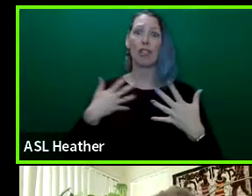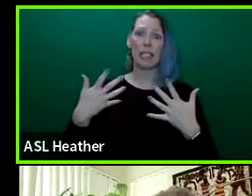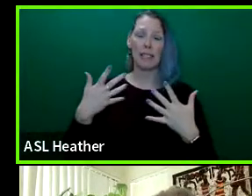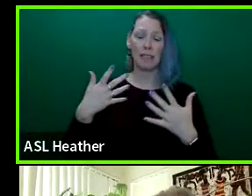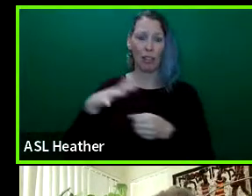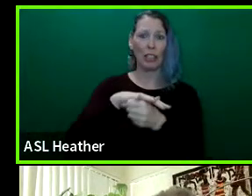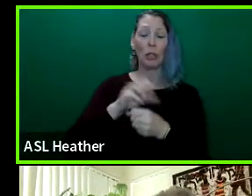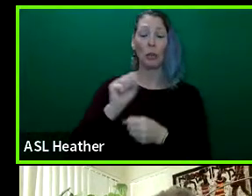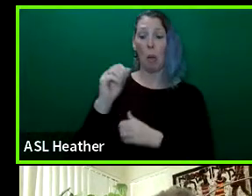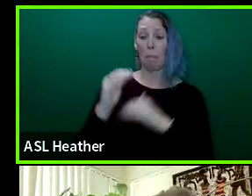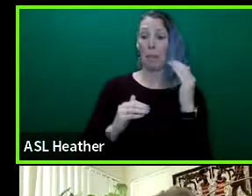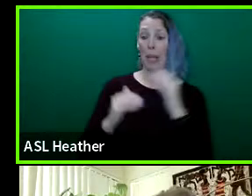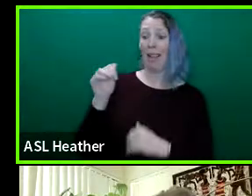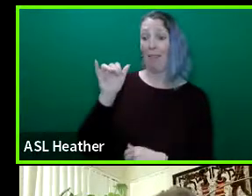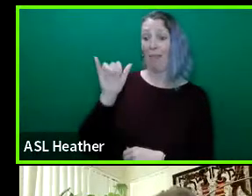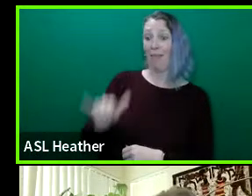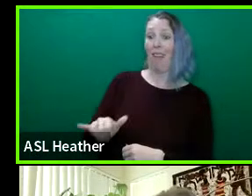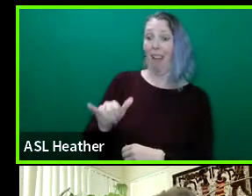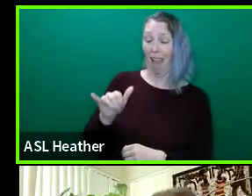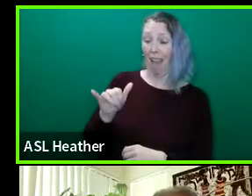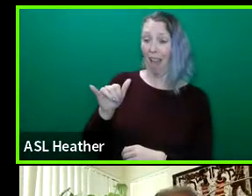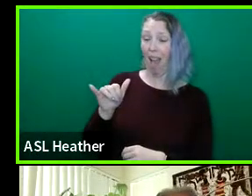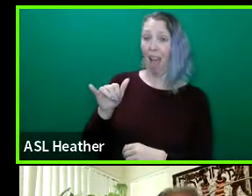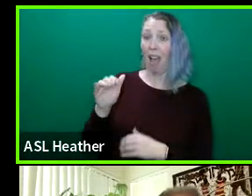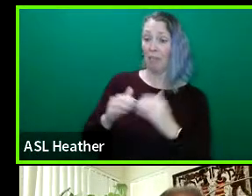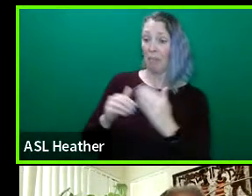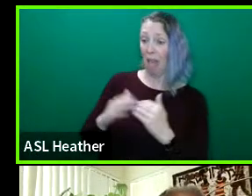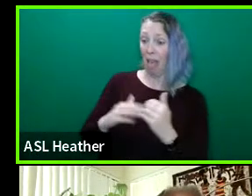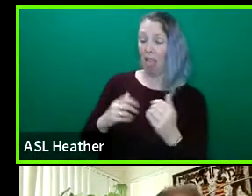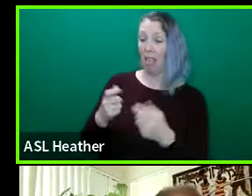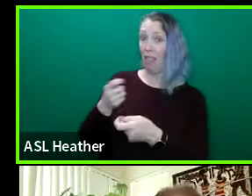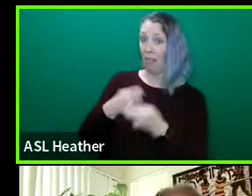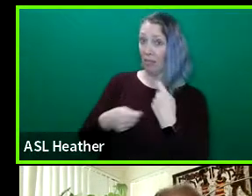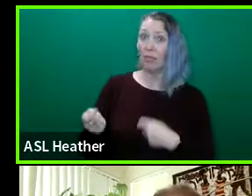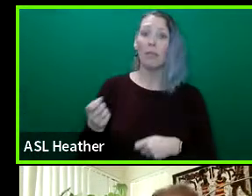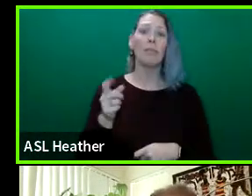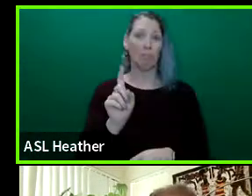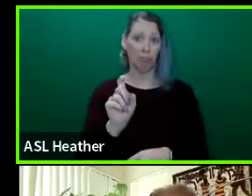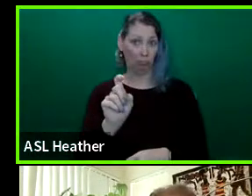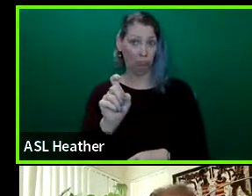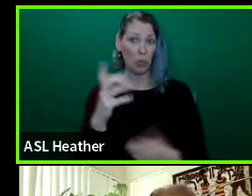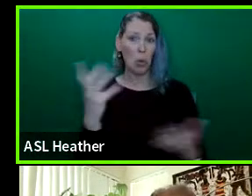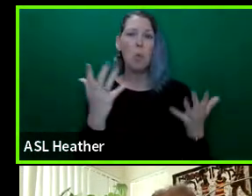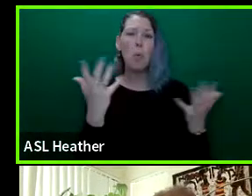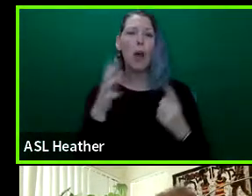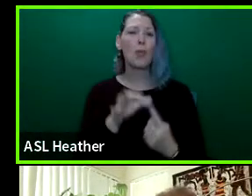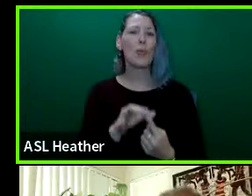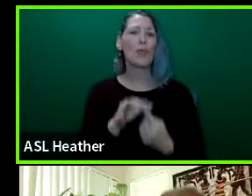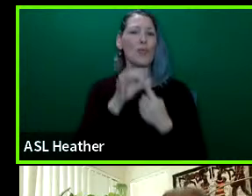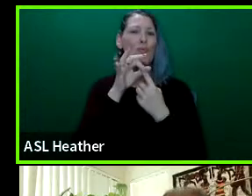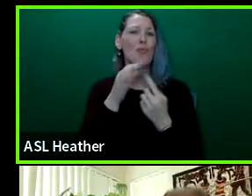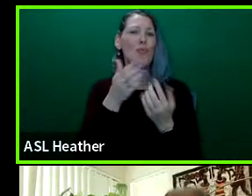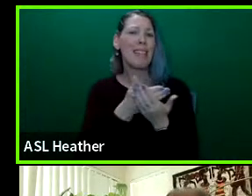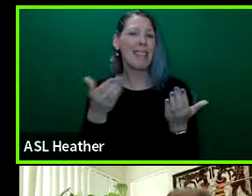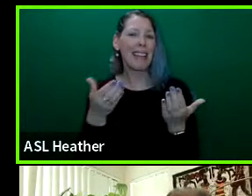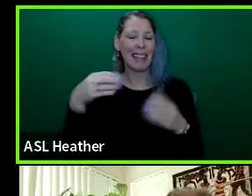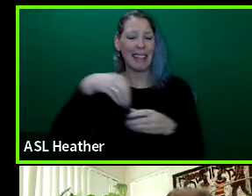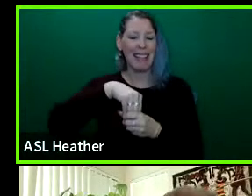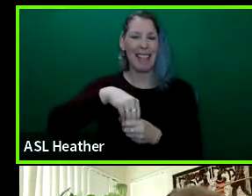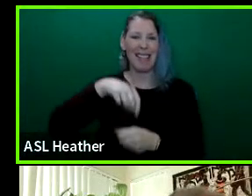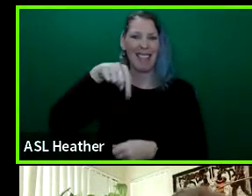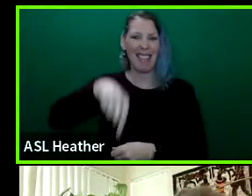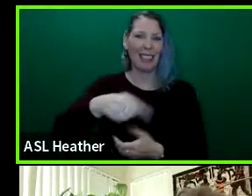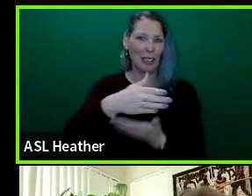building this infrastructure, replacing it within a built urban environment, I then turn to what are the unique attributes within this corridor